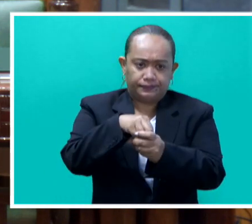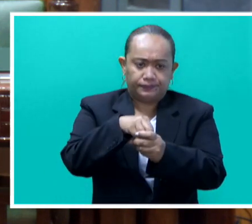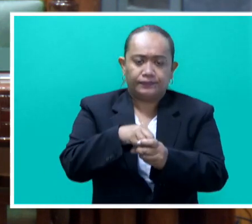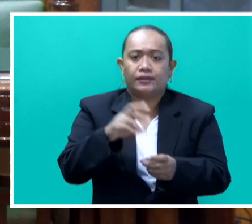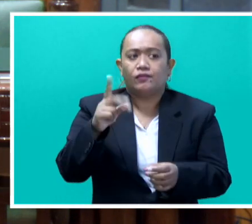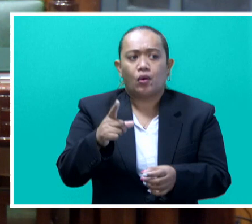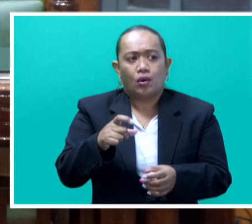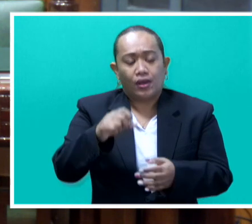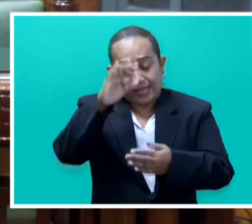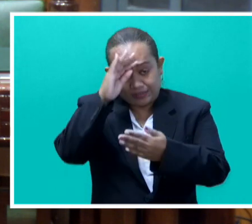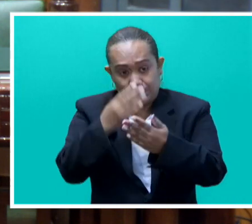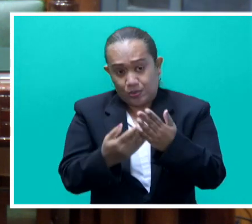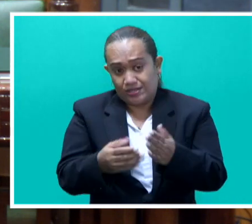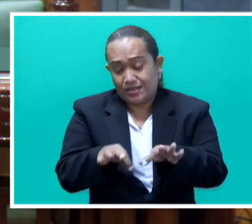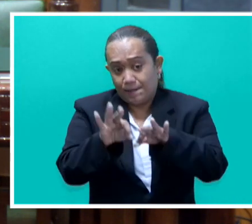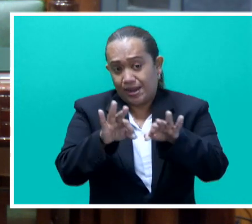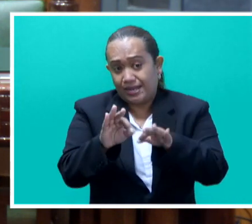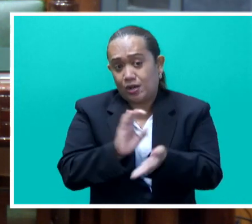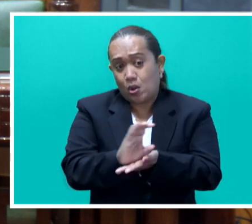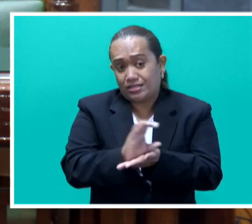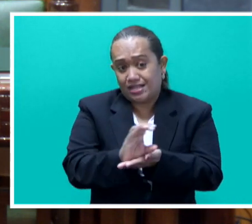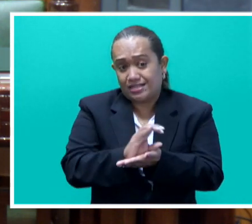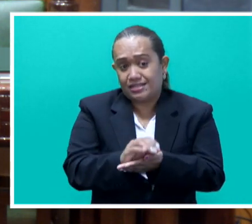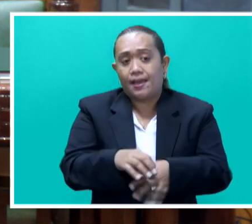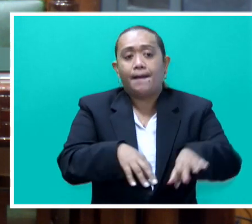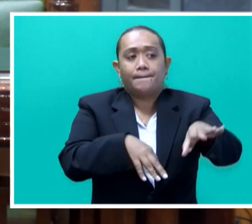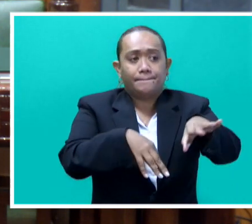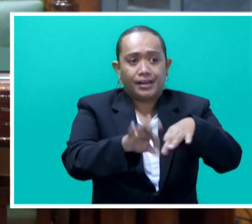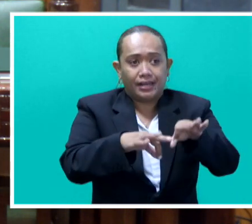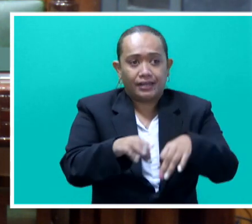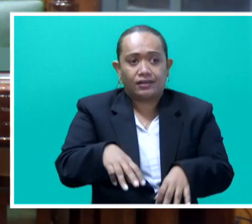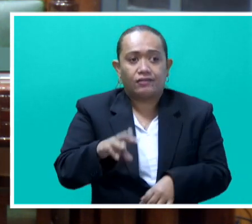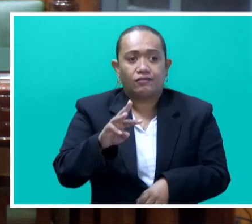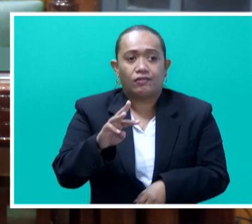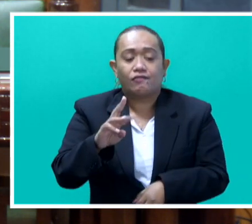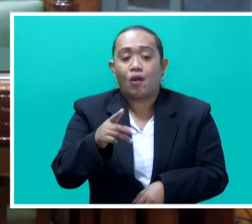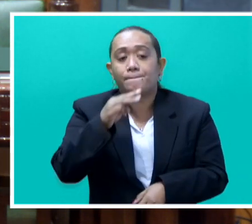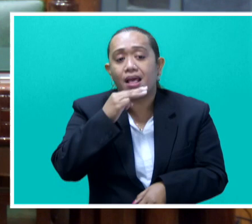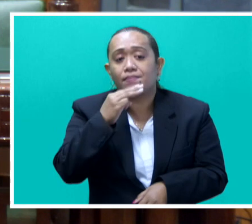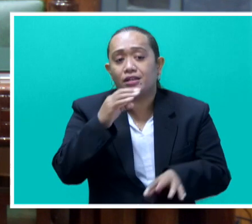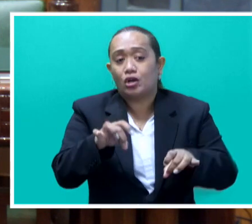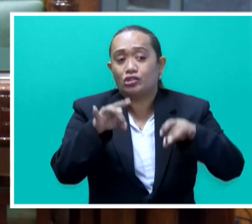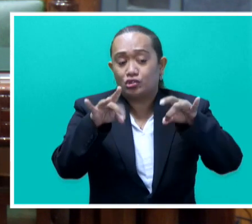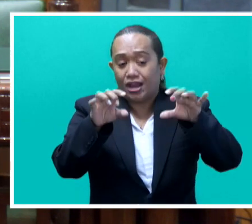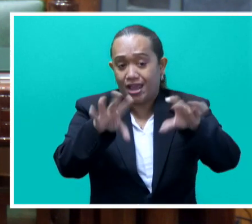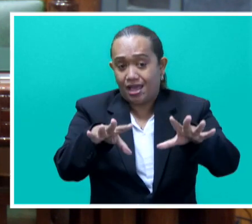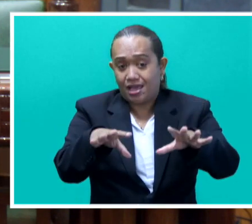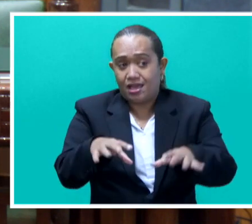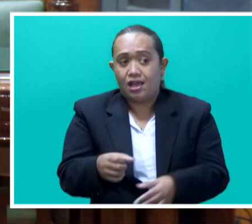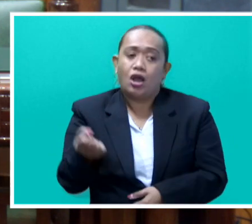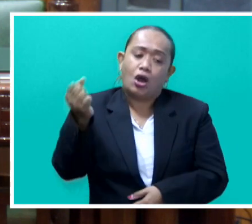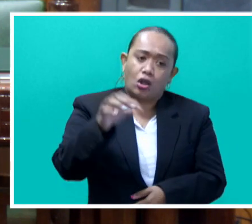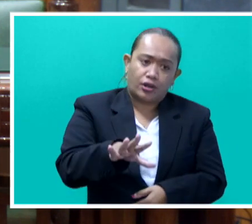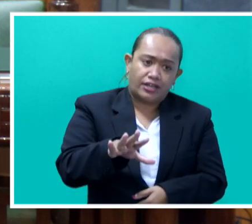experienced planning consultant specializing in planning law from Melbourne, Australia, who carried out an independent peer review of